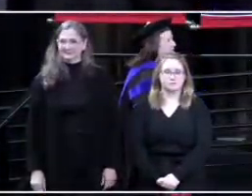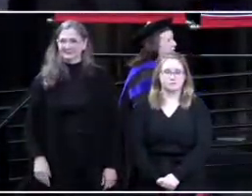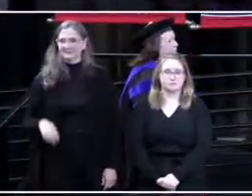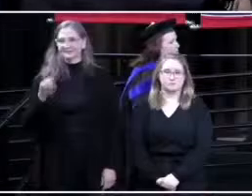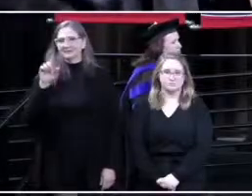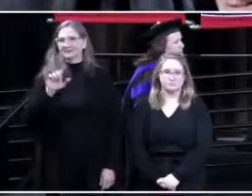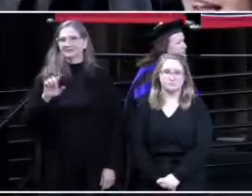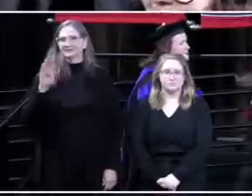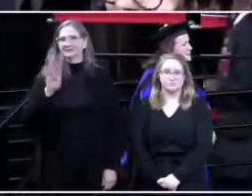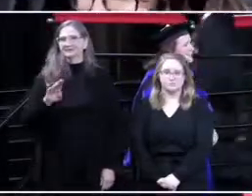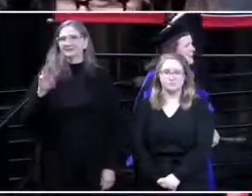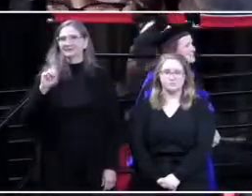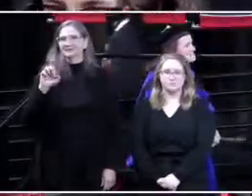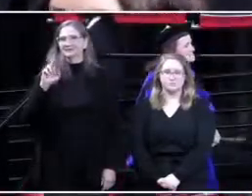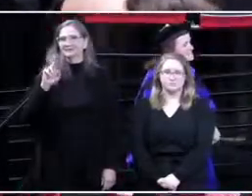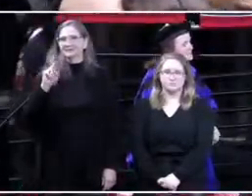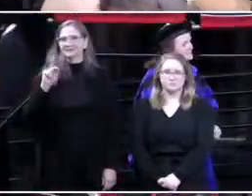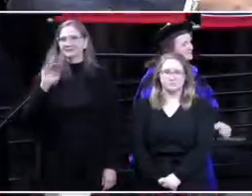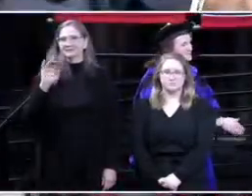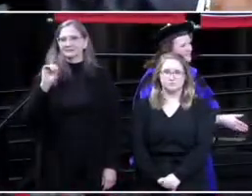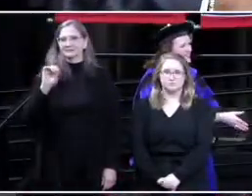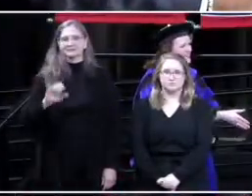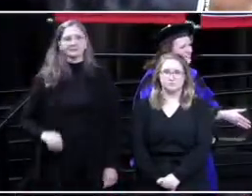Luisa Puerto Marino.